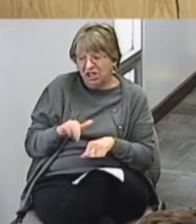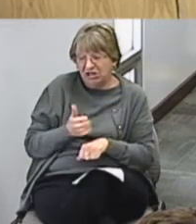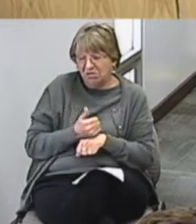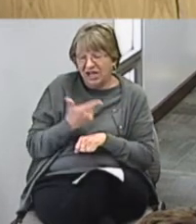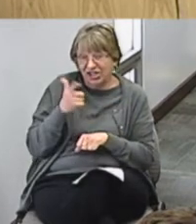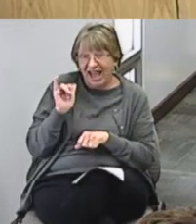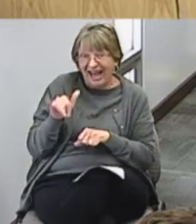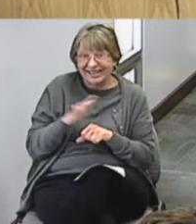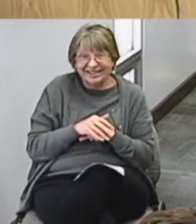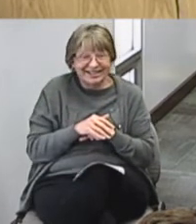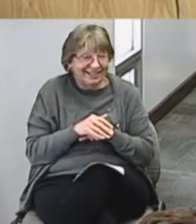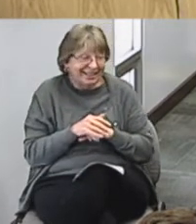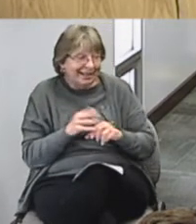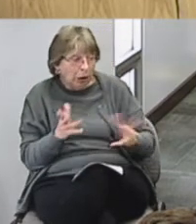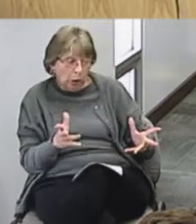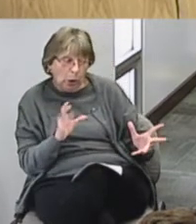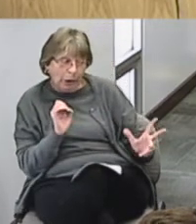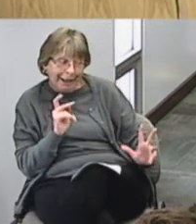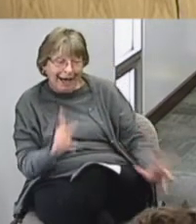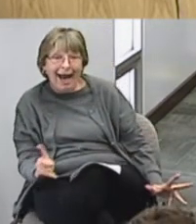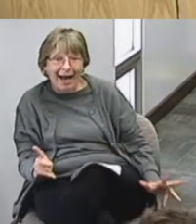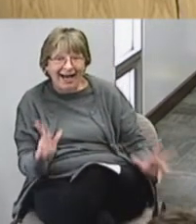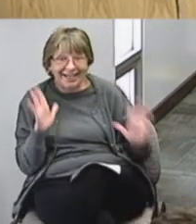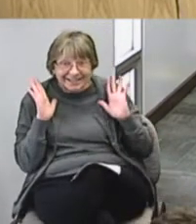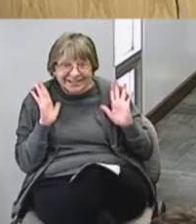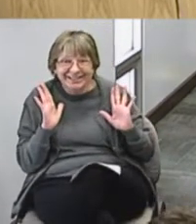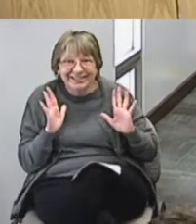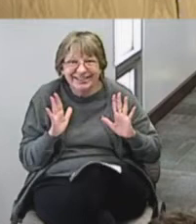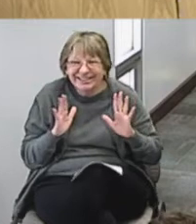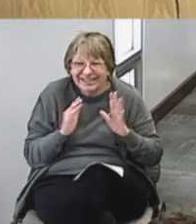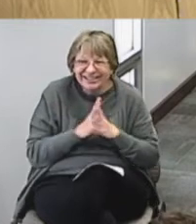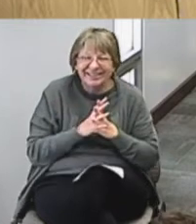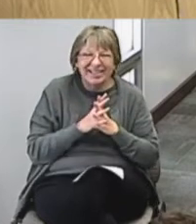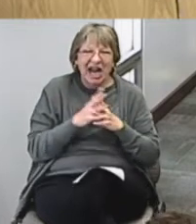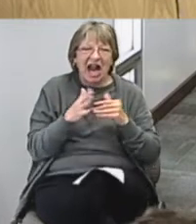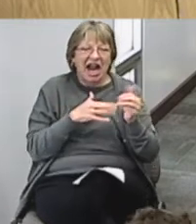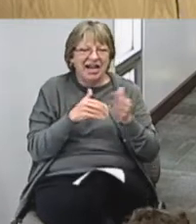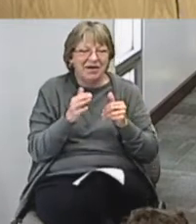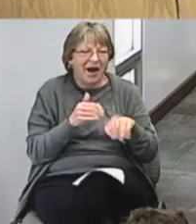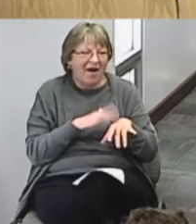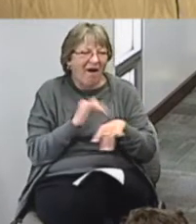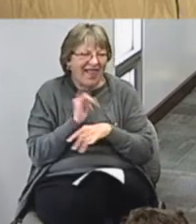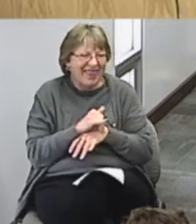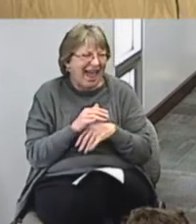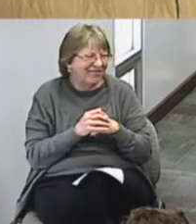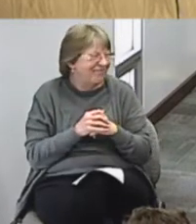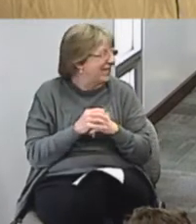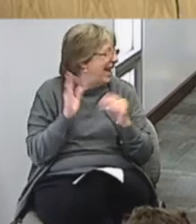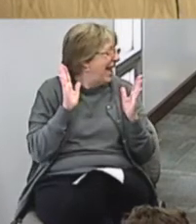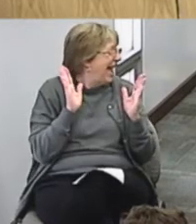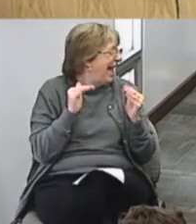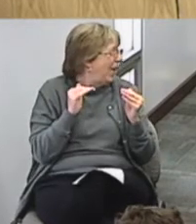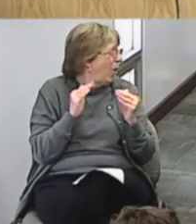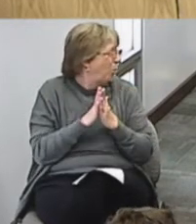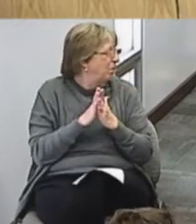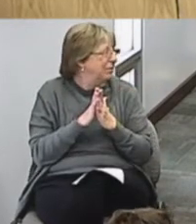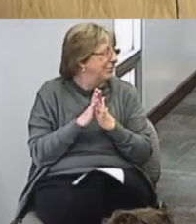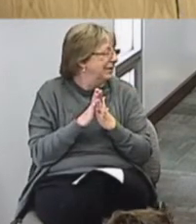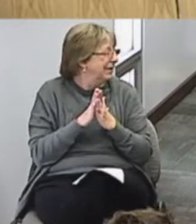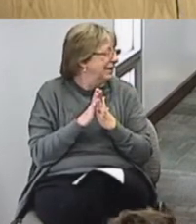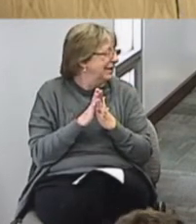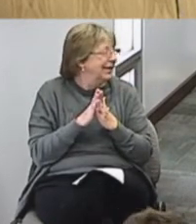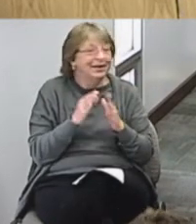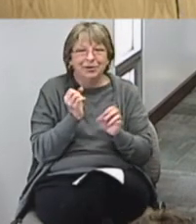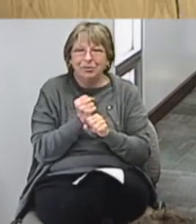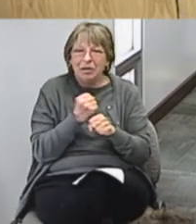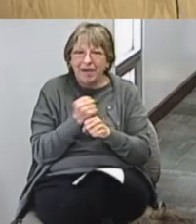I don't know how to take that. But anyways, on that note, Yeah. Do I we hope need that to- is satisfactory. or Do we will. need to make a